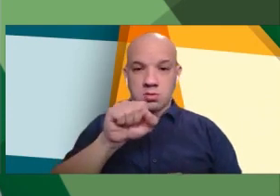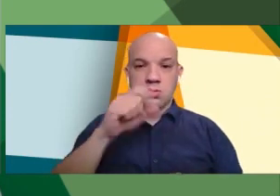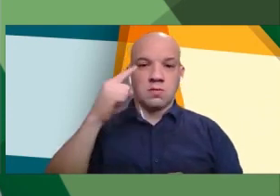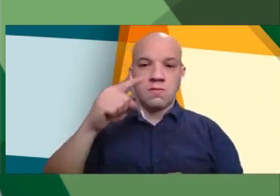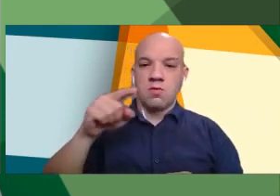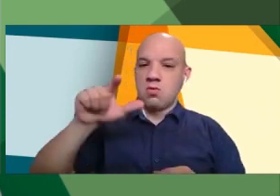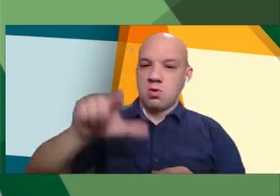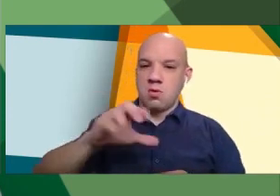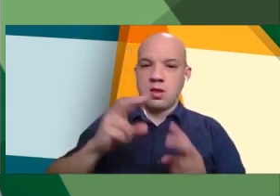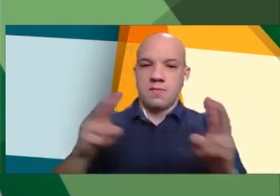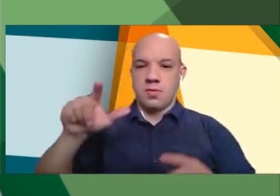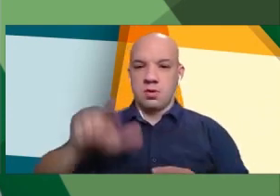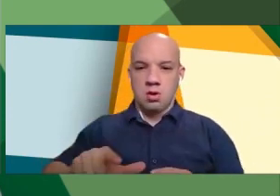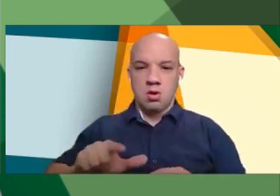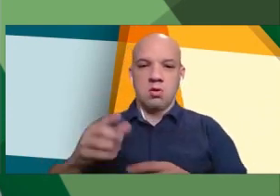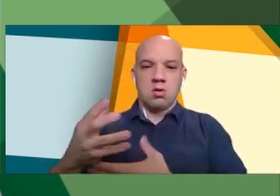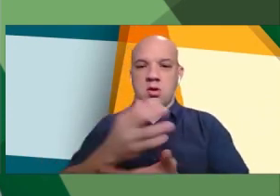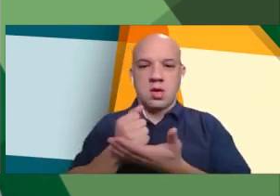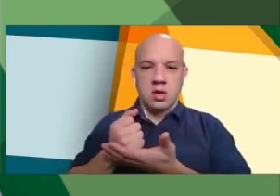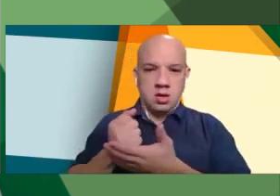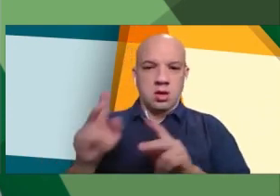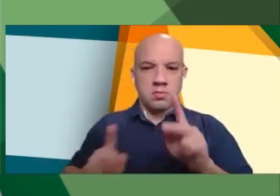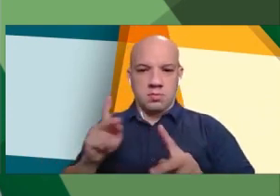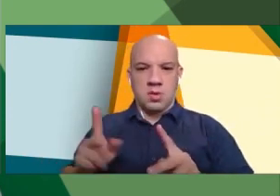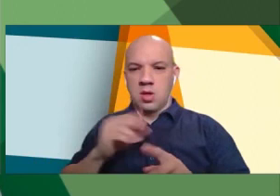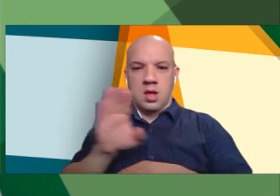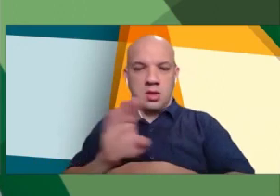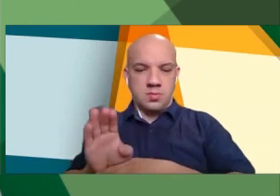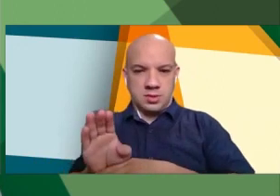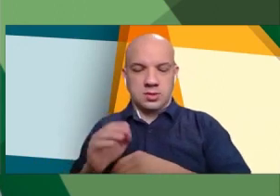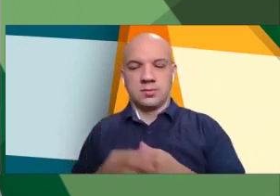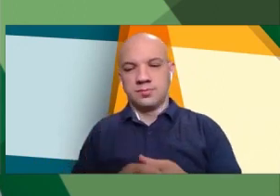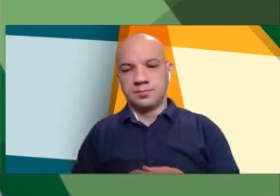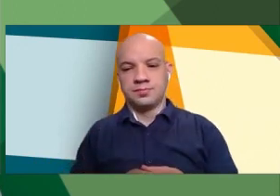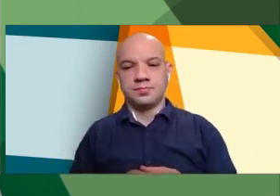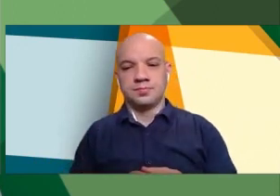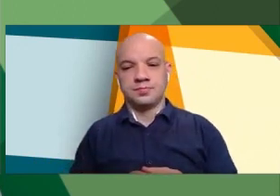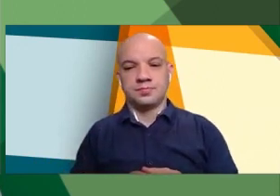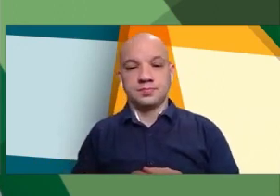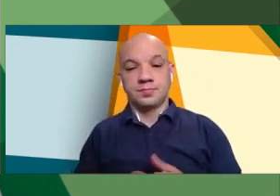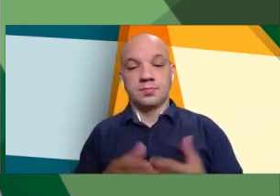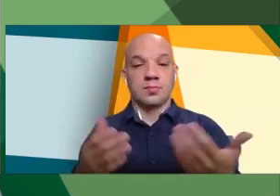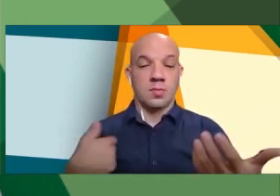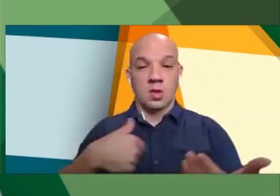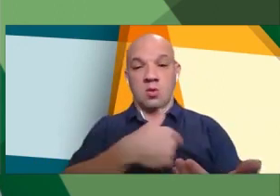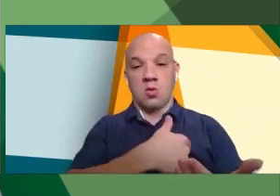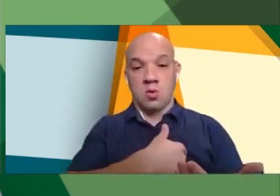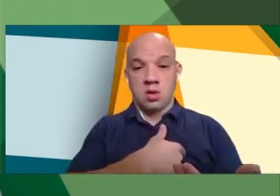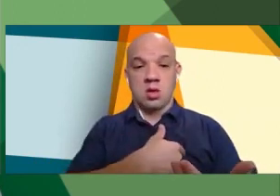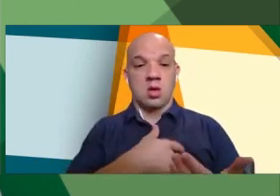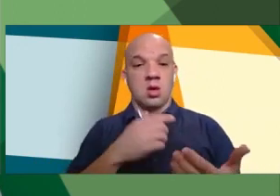income persons and businesses. When we're talking about a Section 3 resident, we are referring to a public housing